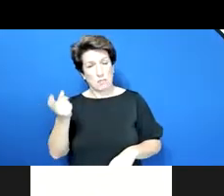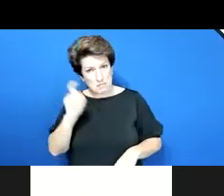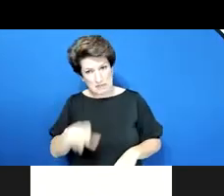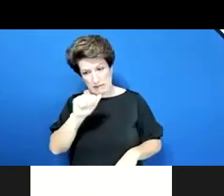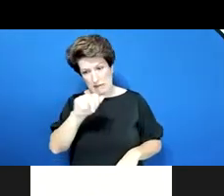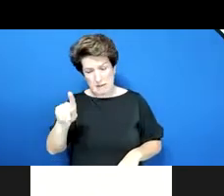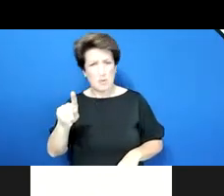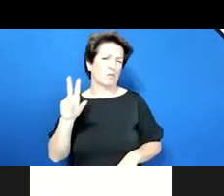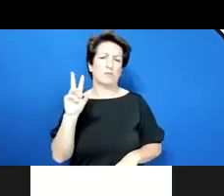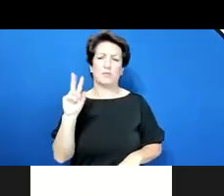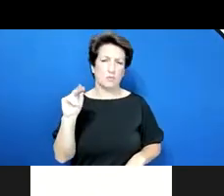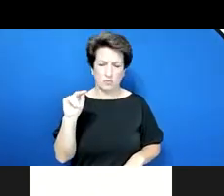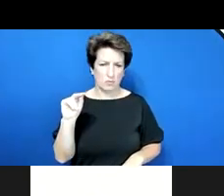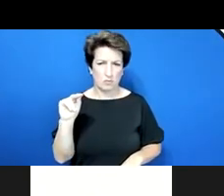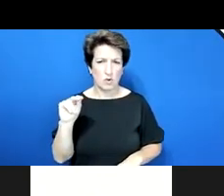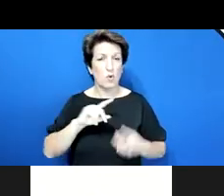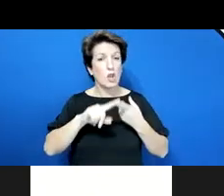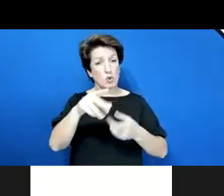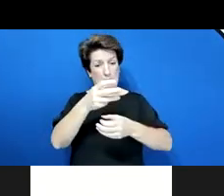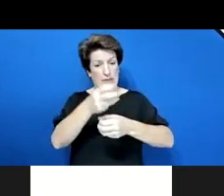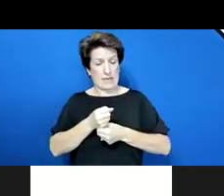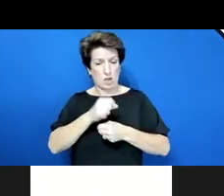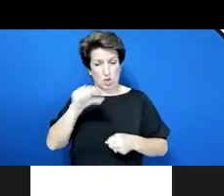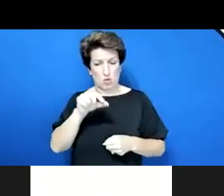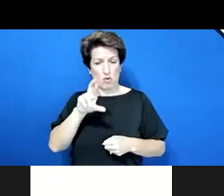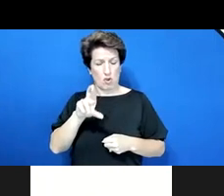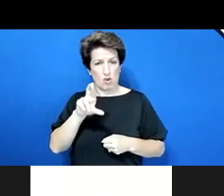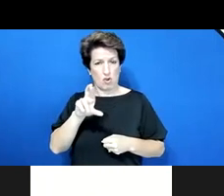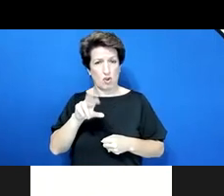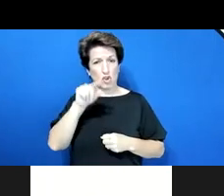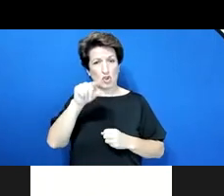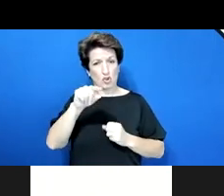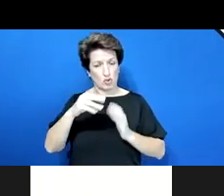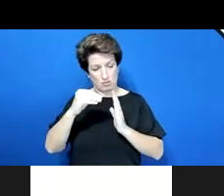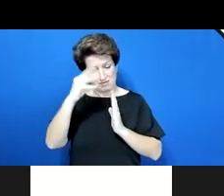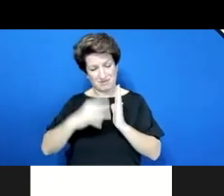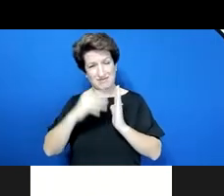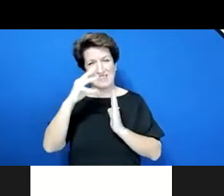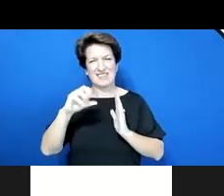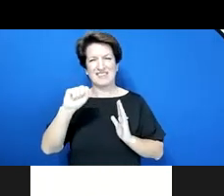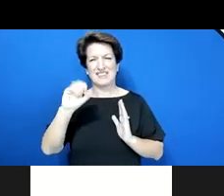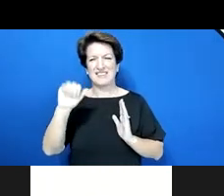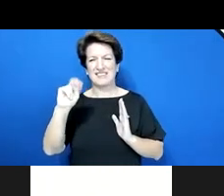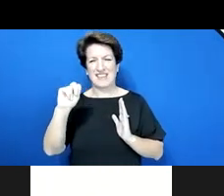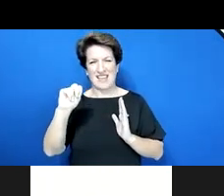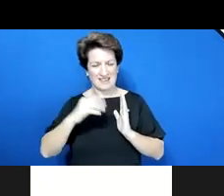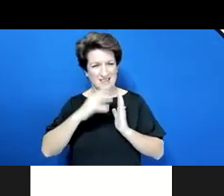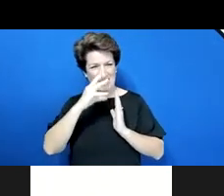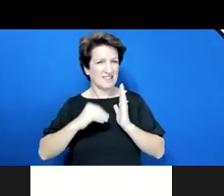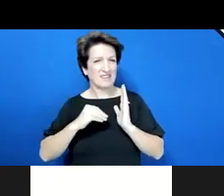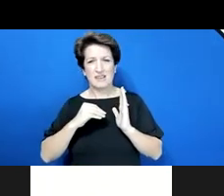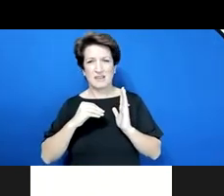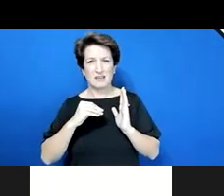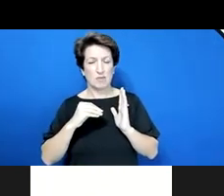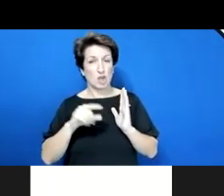get the QR code, you won't be able to, like if you scan it, you won't be able to see your record by scanning it. It's only